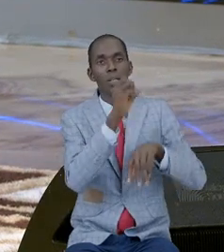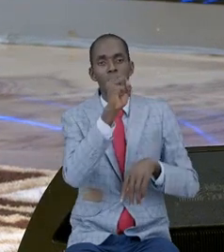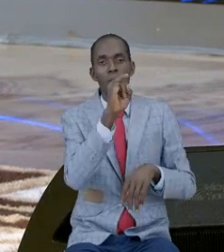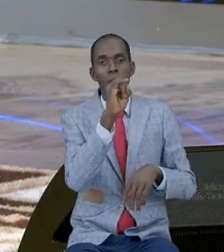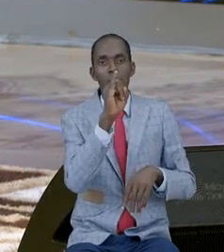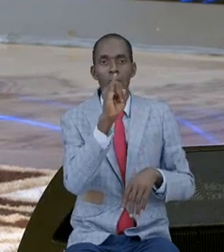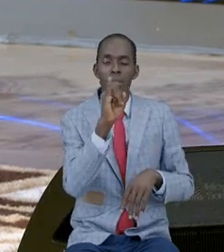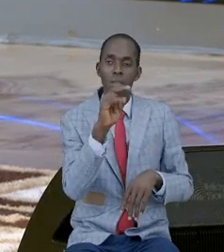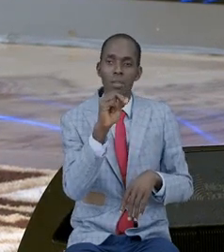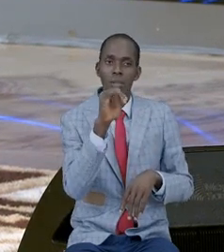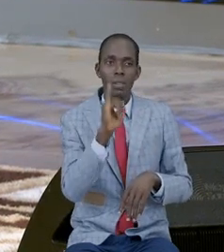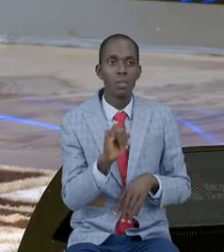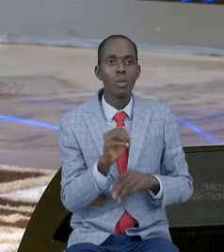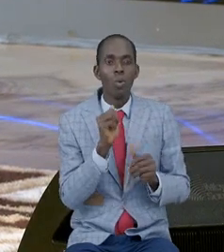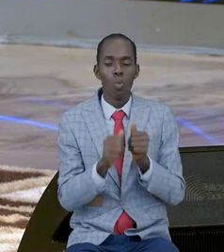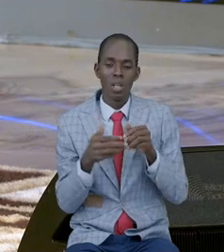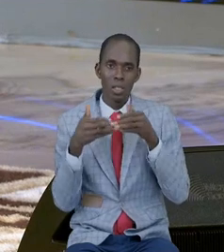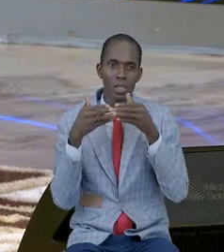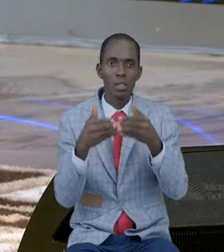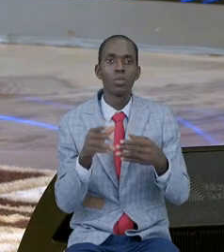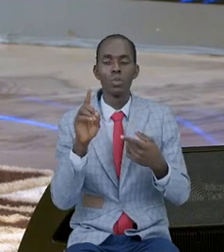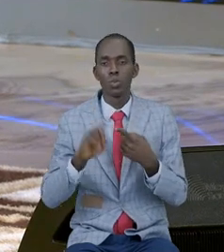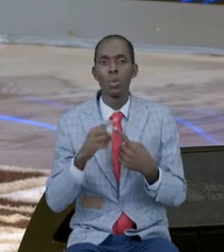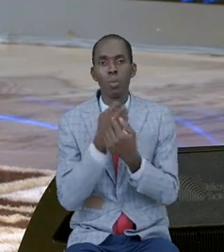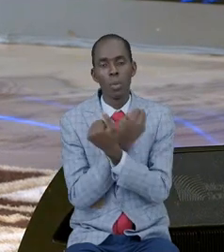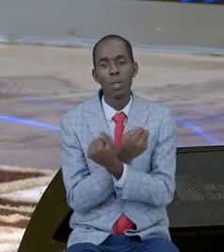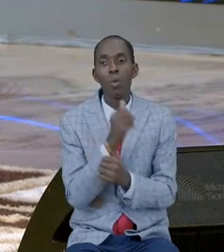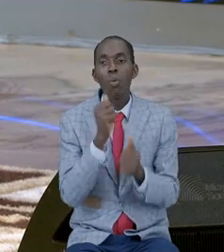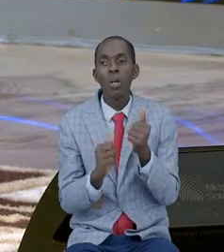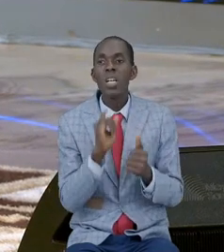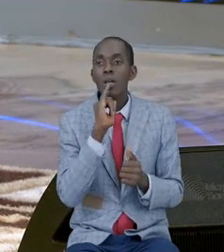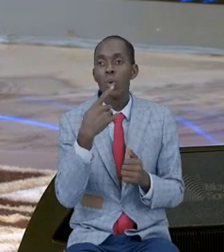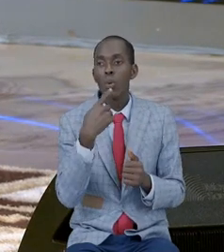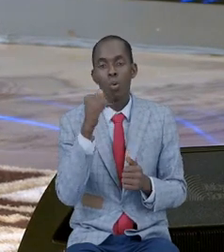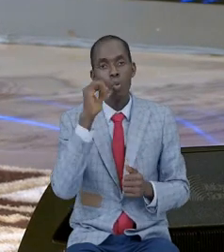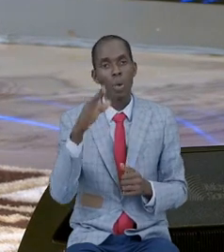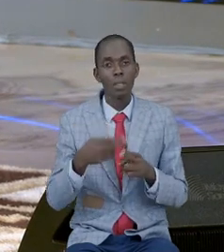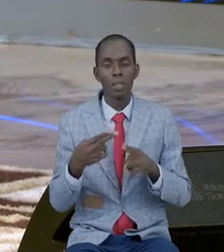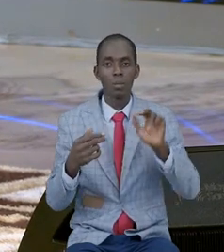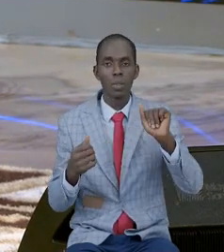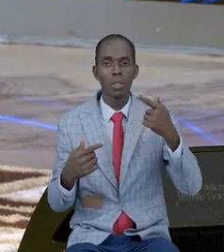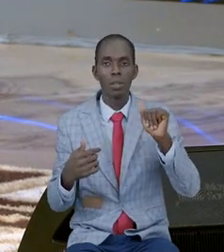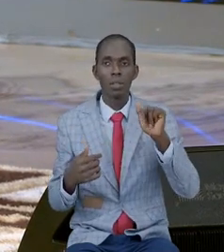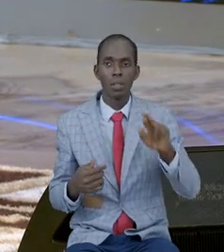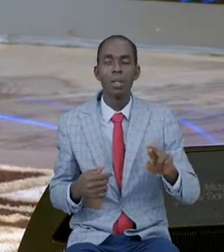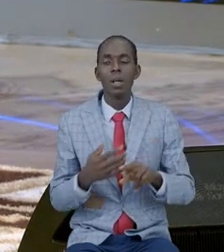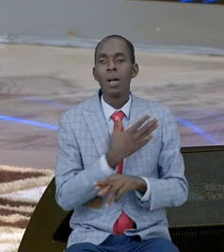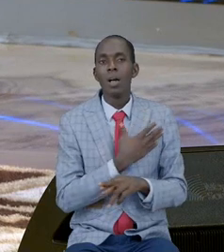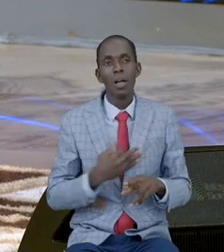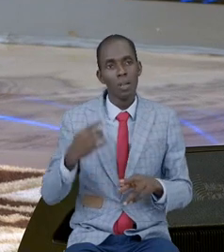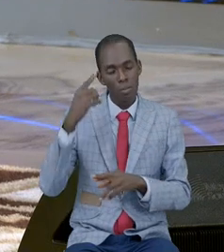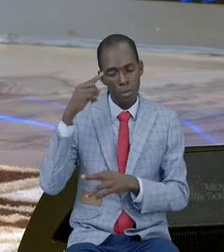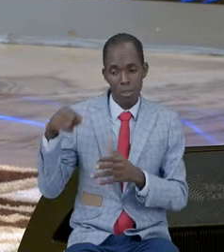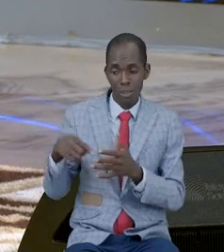gender is to bondage which is eager and then verse 25 for this